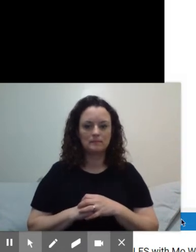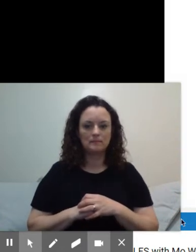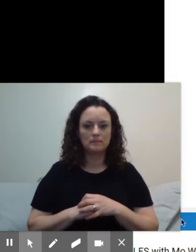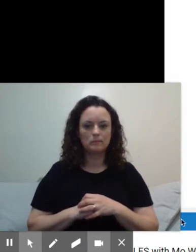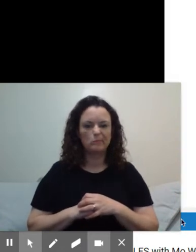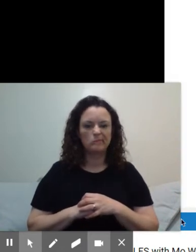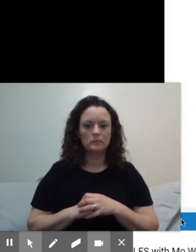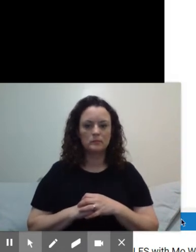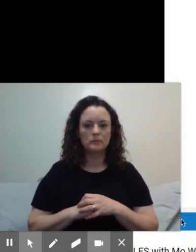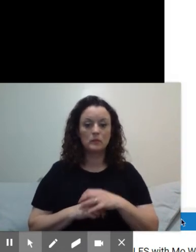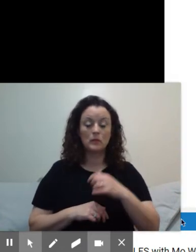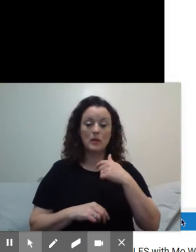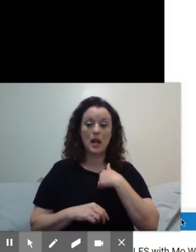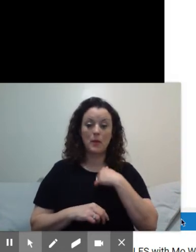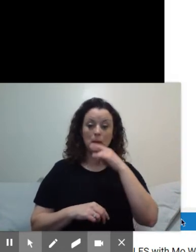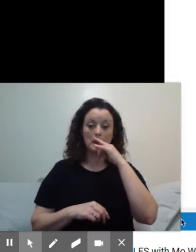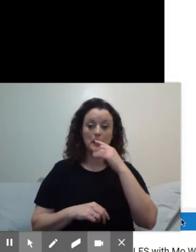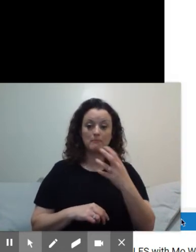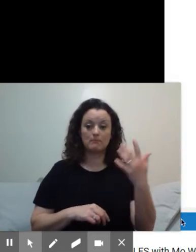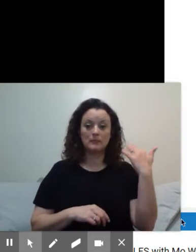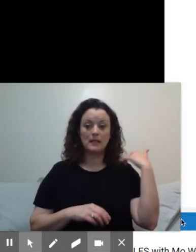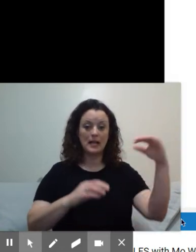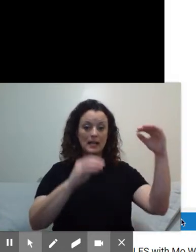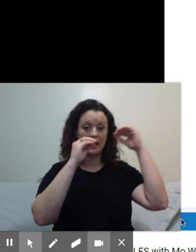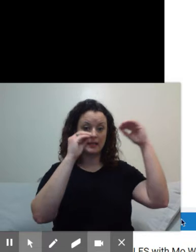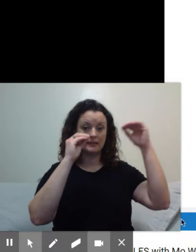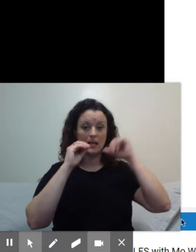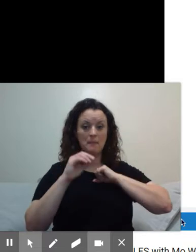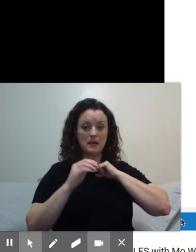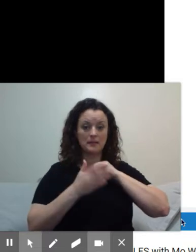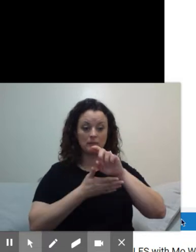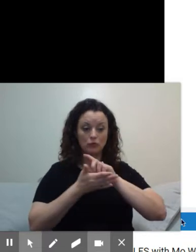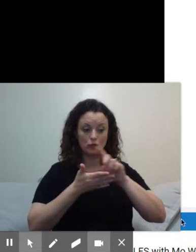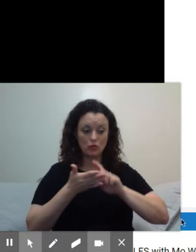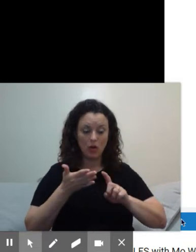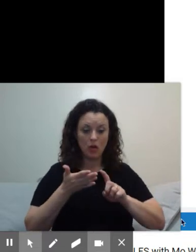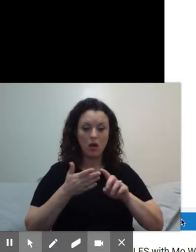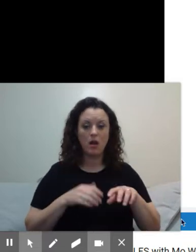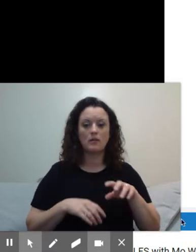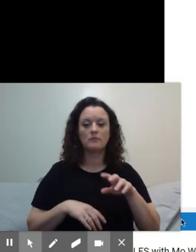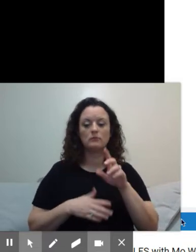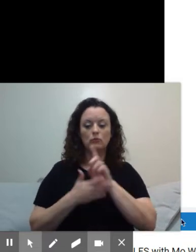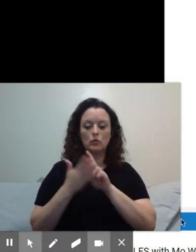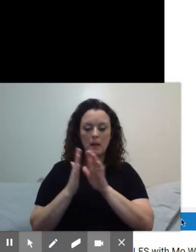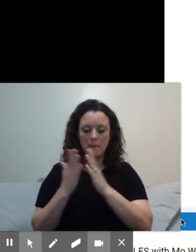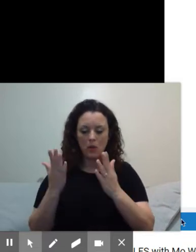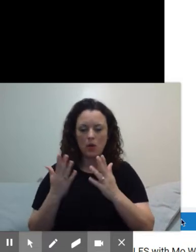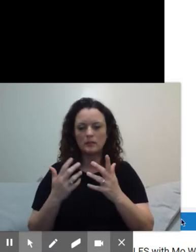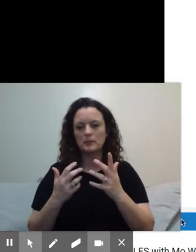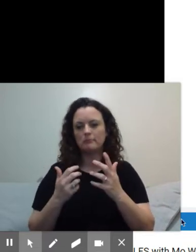So when I was a kid, I taught myself how to draw using drawing books, but mostly practice.